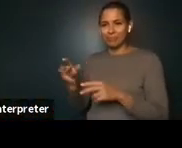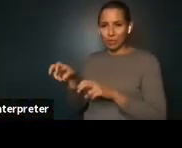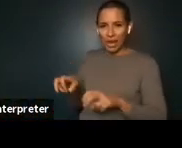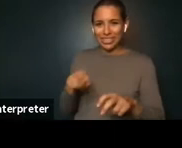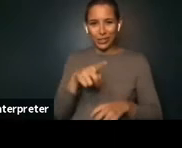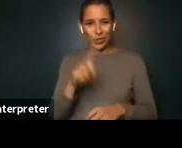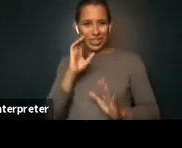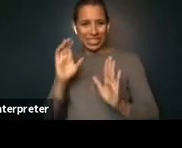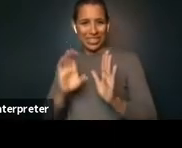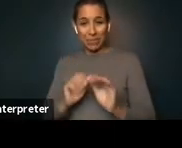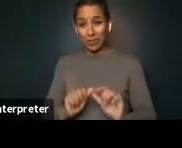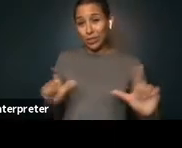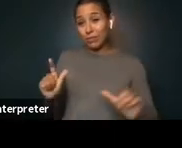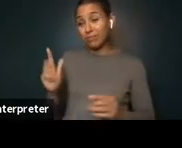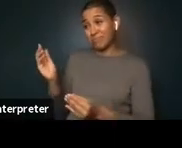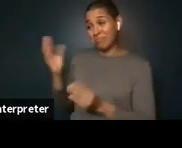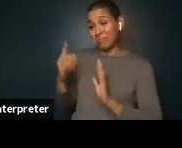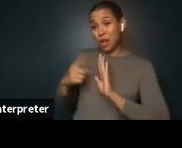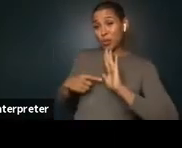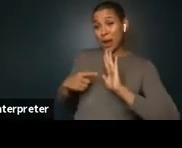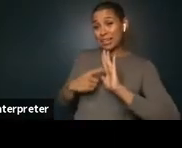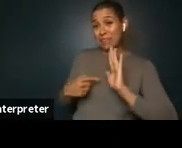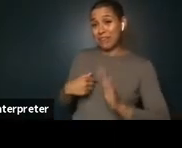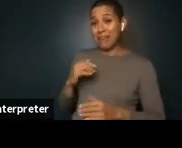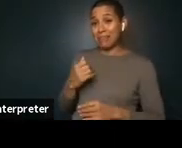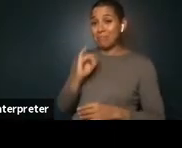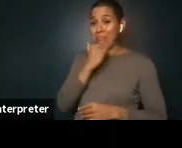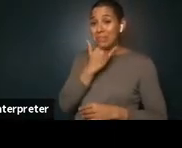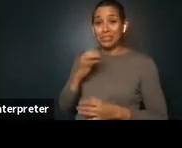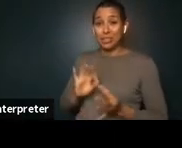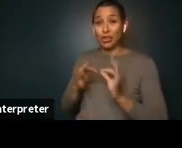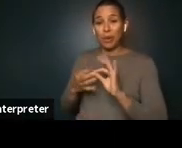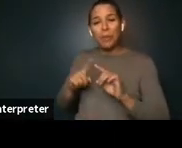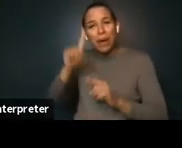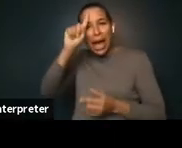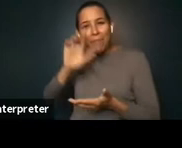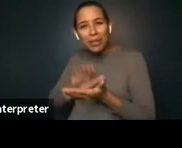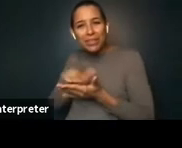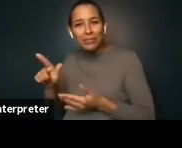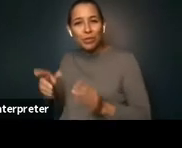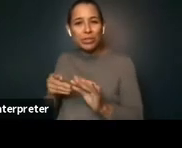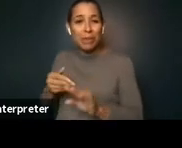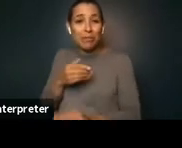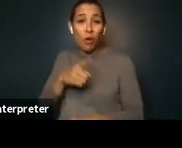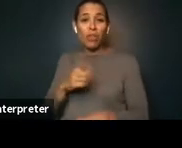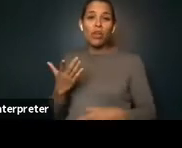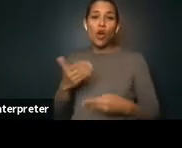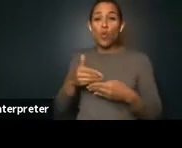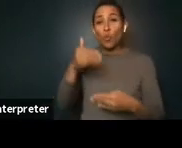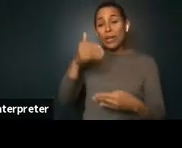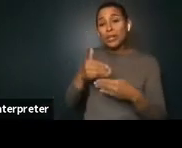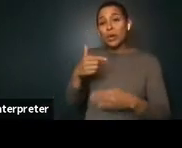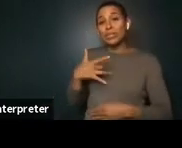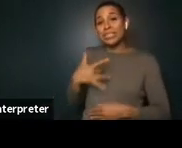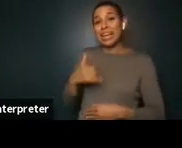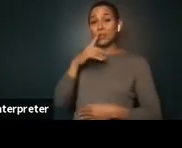you can correct me if I'm wrong, but, um, I believe that you've said before that the windows are partially inspired by your work on Sultana's dream.